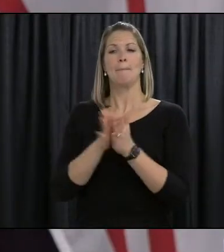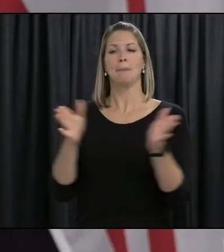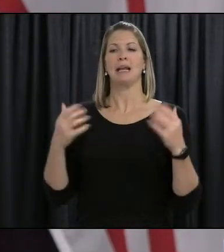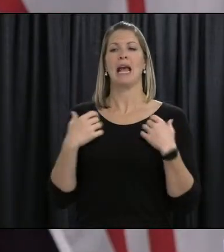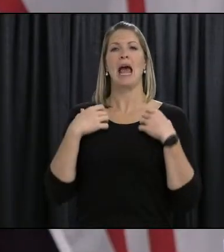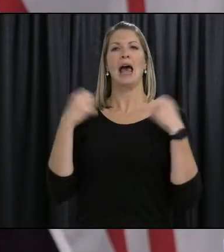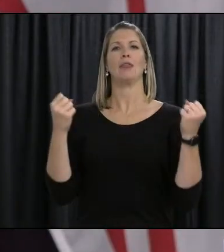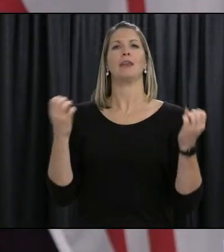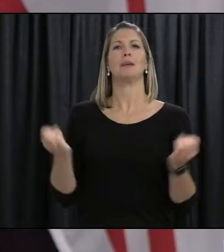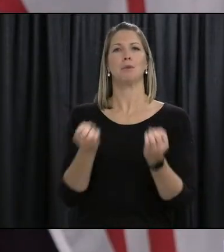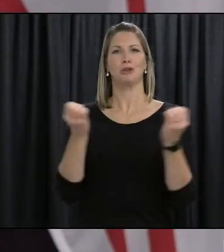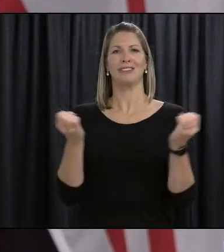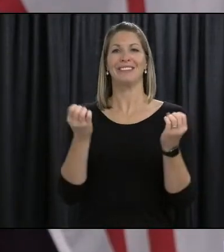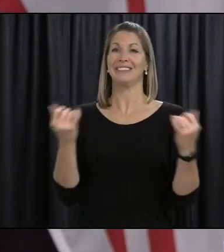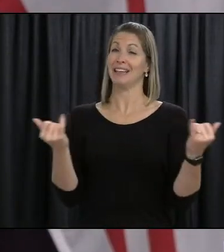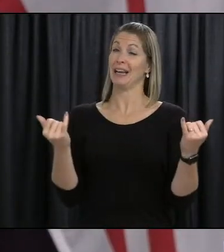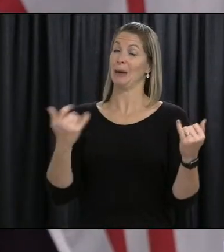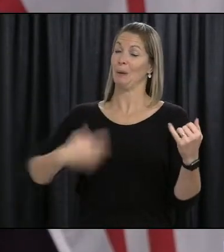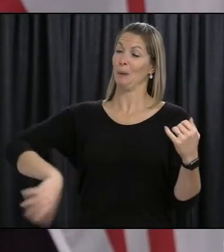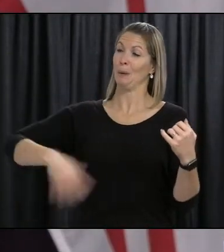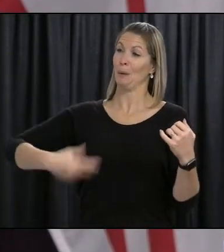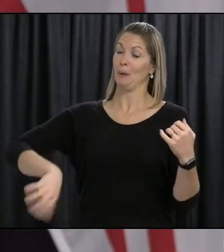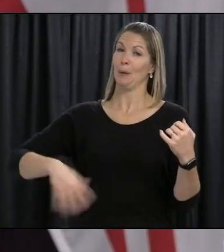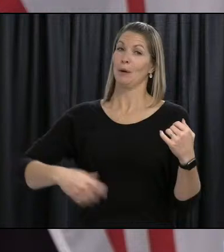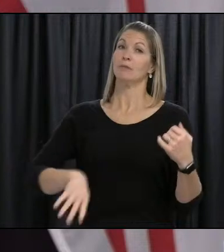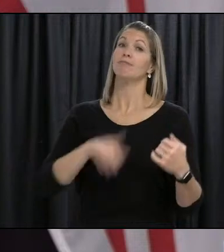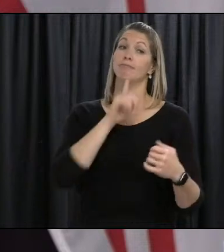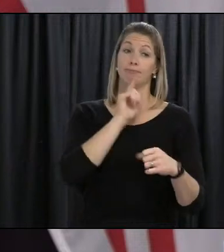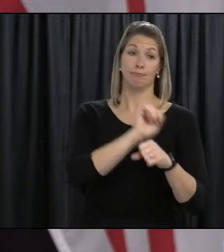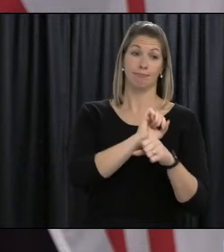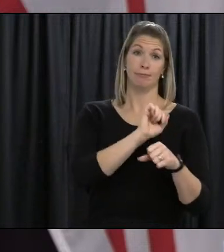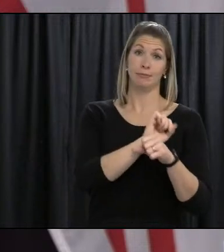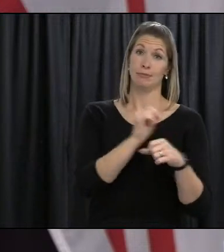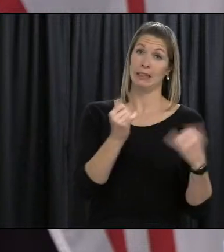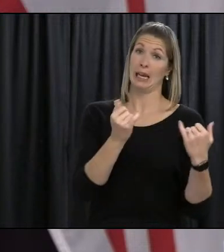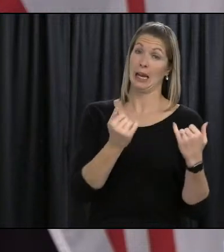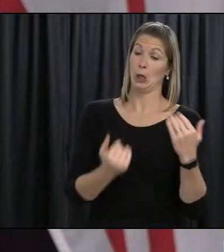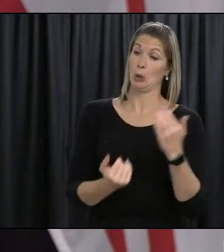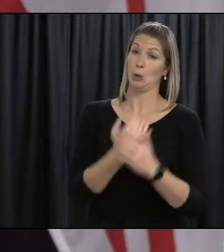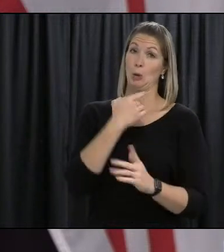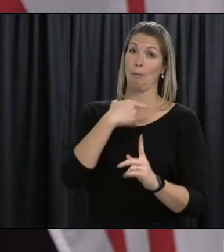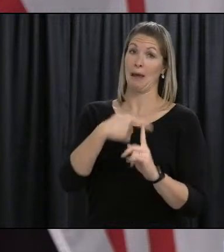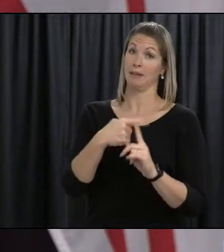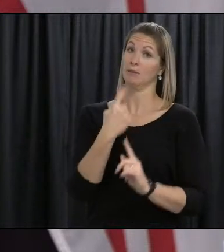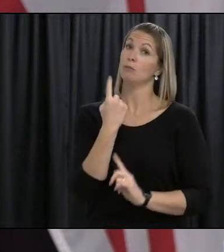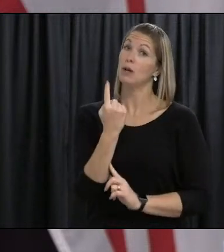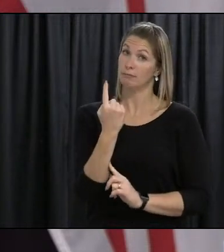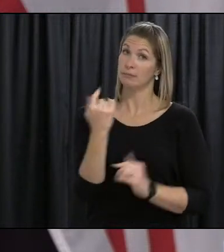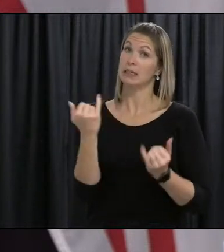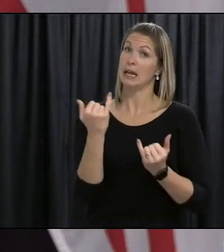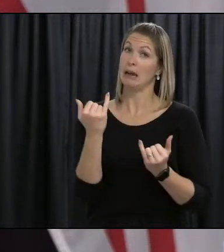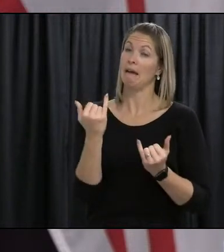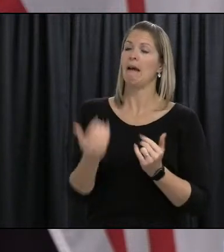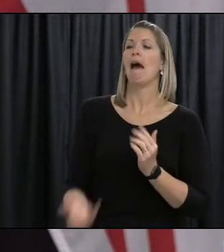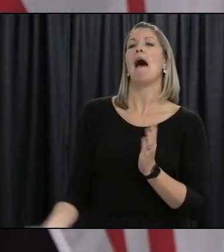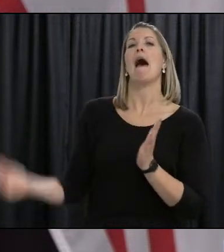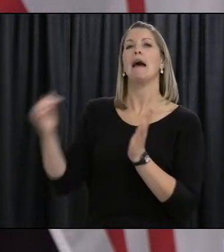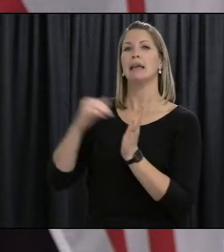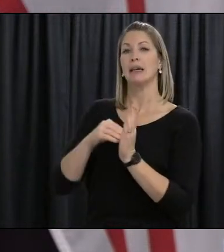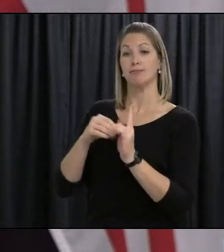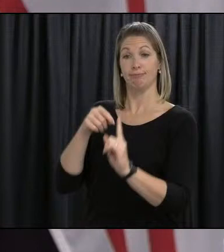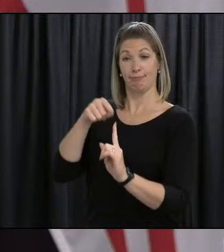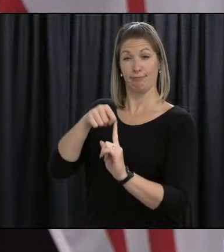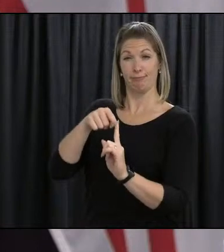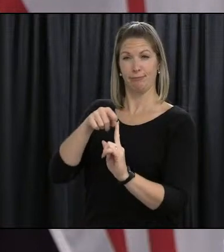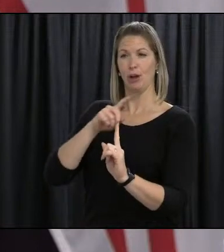today and the fact we do have another new case. Again, contact tracing is underway, and public health are